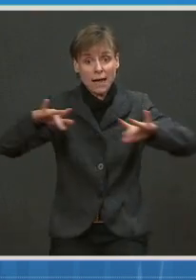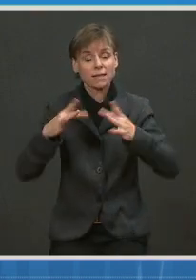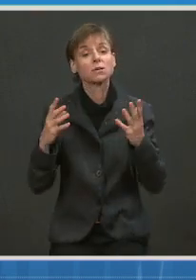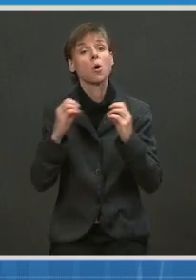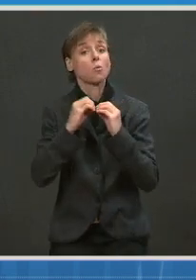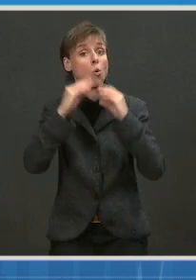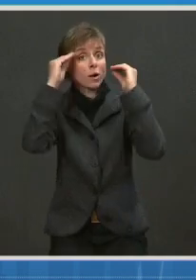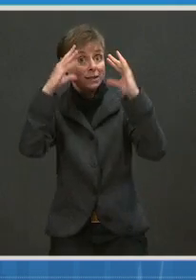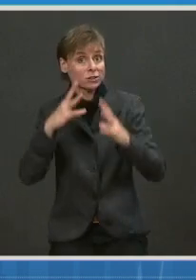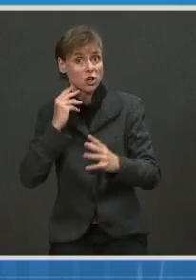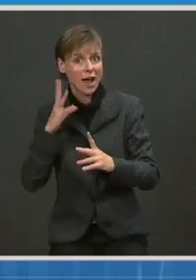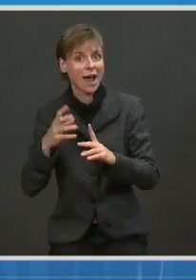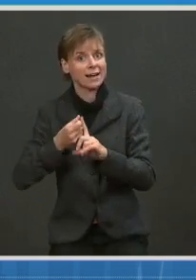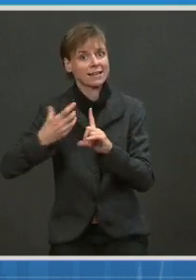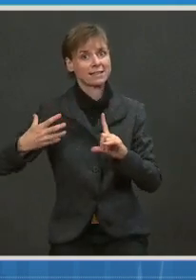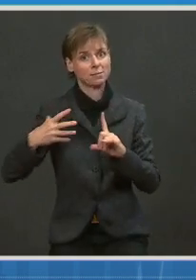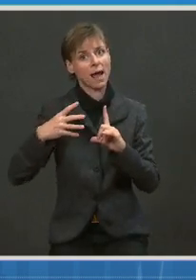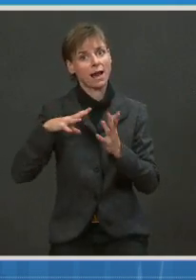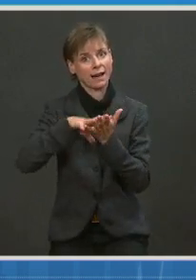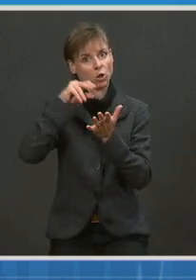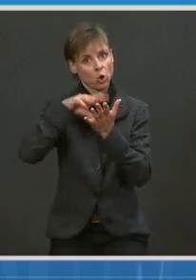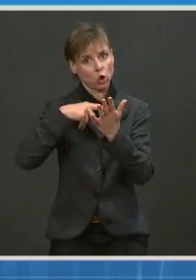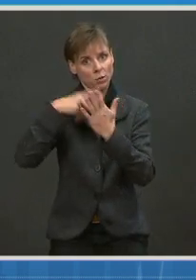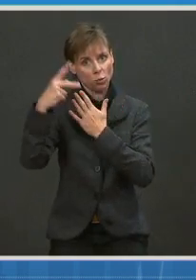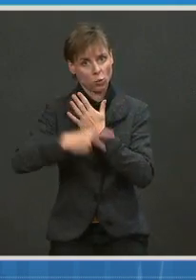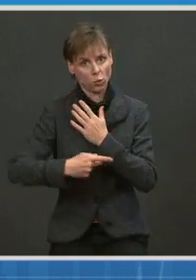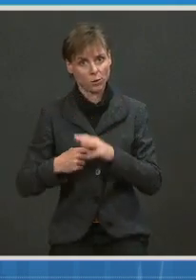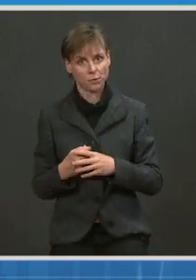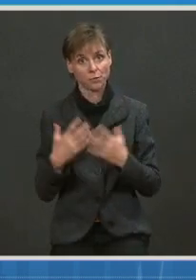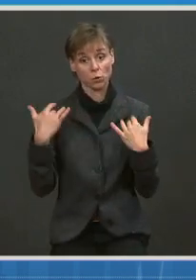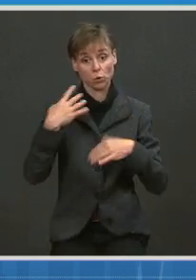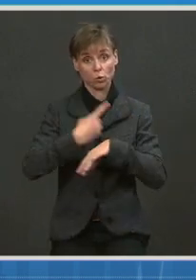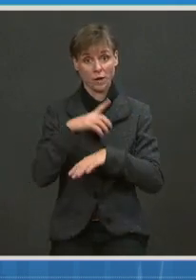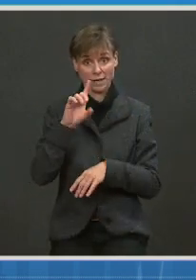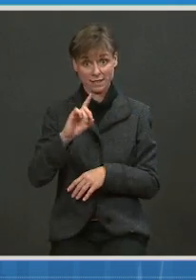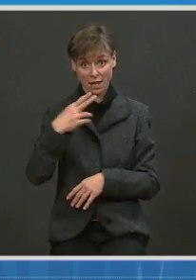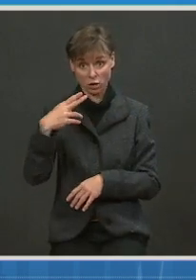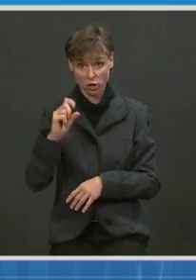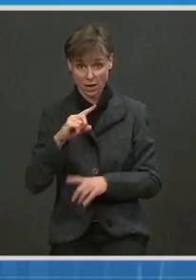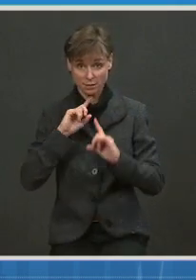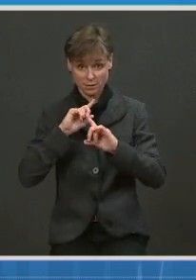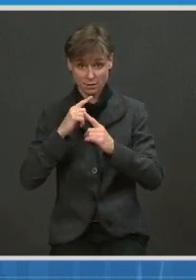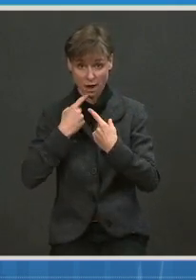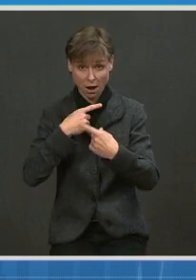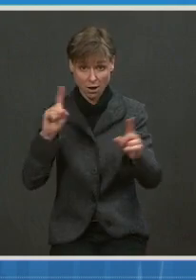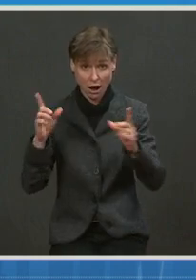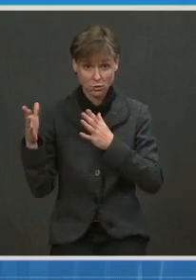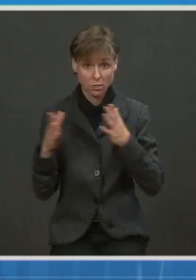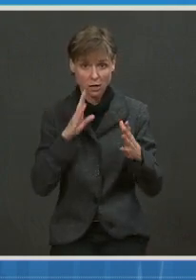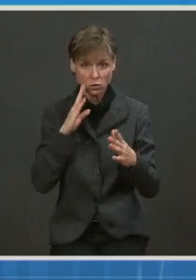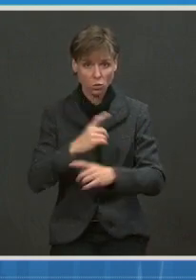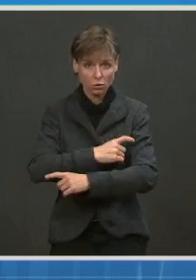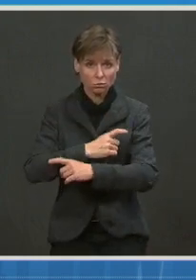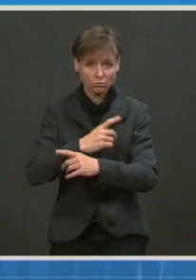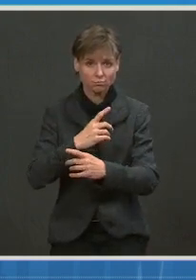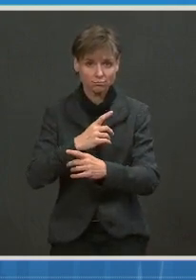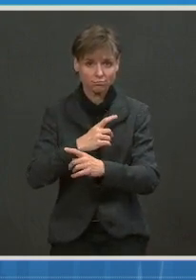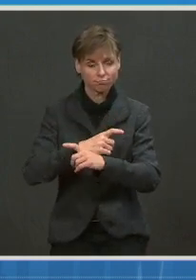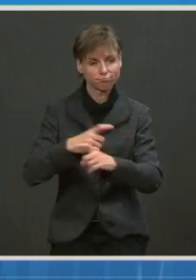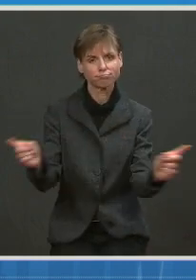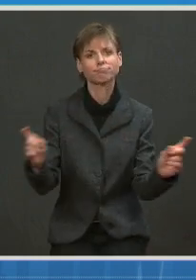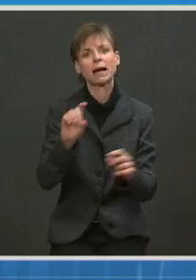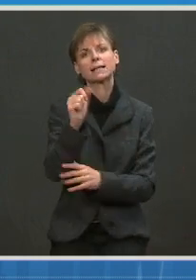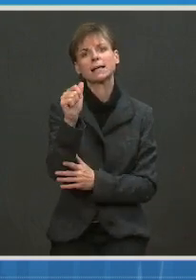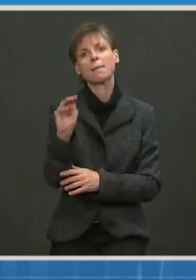enrichment programs. And today, the Department of Health and Human Services announced plans to distribute $10 billion to support